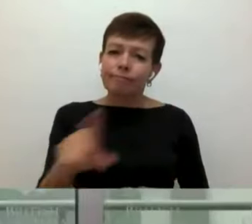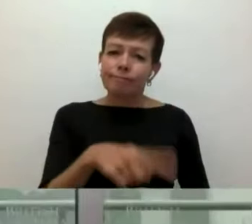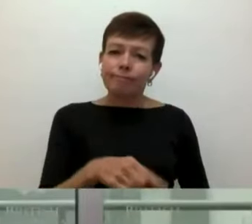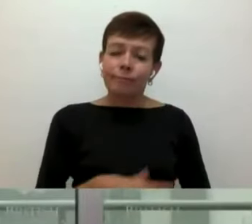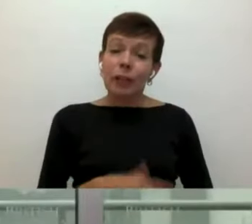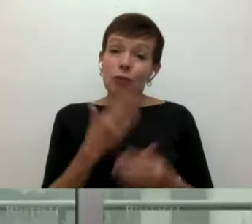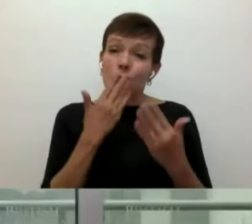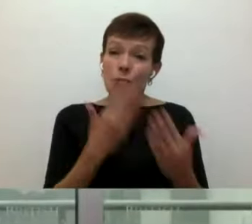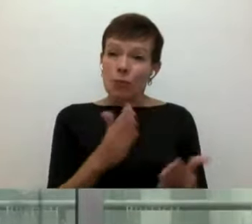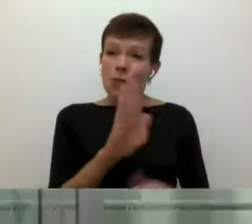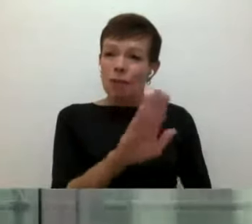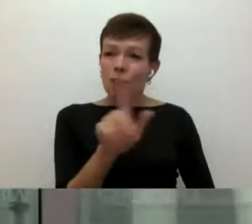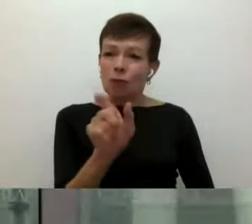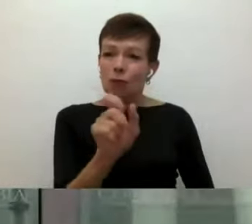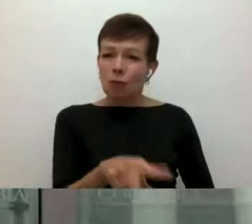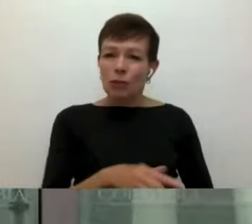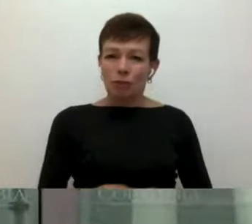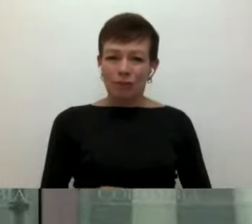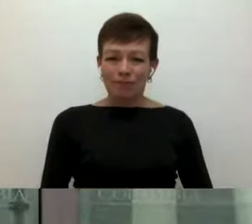question.